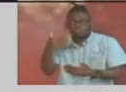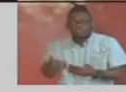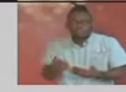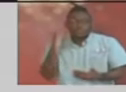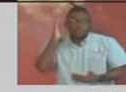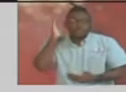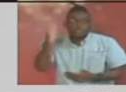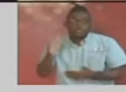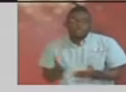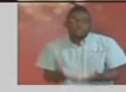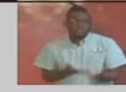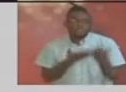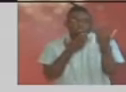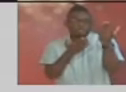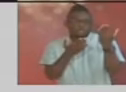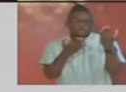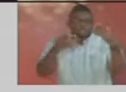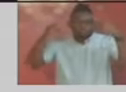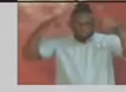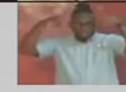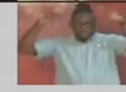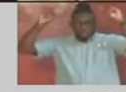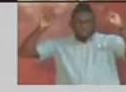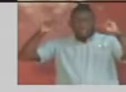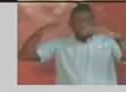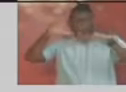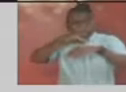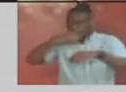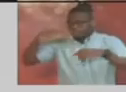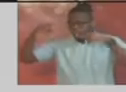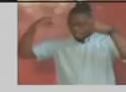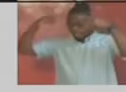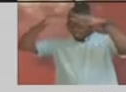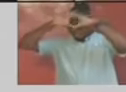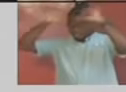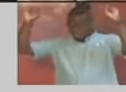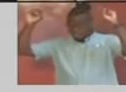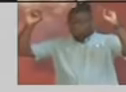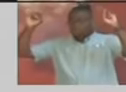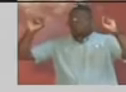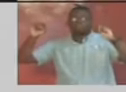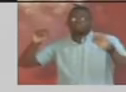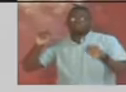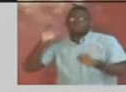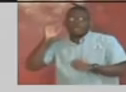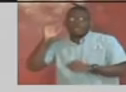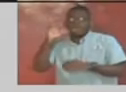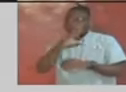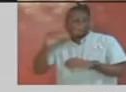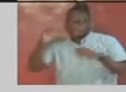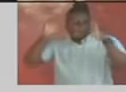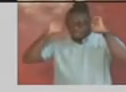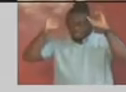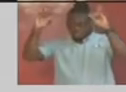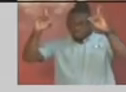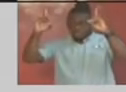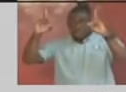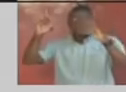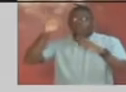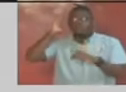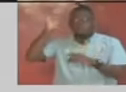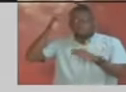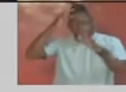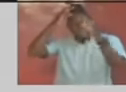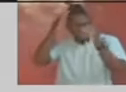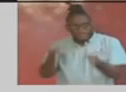then ultimately that decision lies with himself and the Minister of Education with regards to how we proceed forward. But we will continue to provide